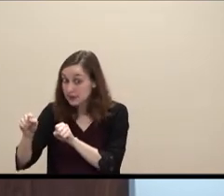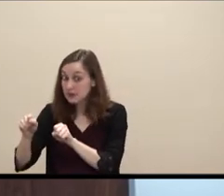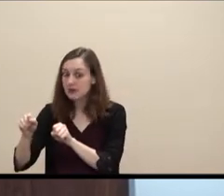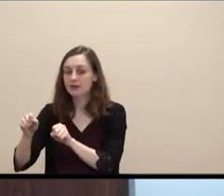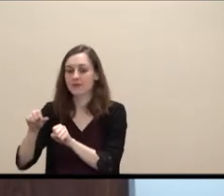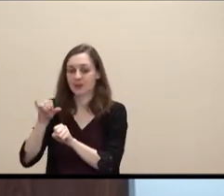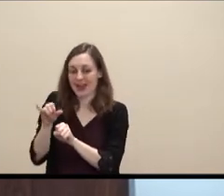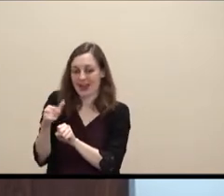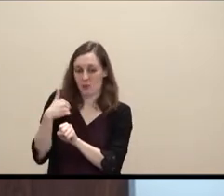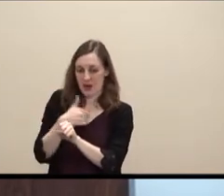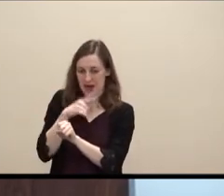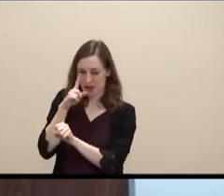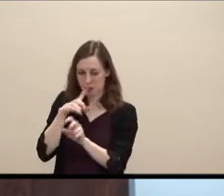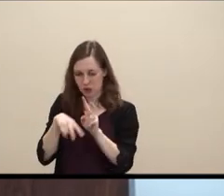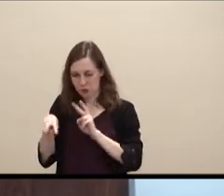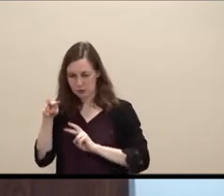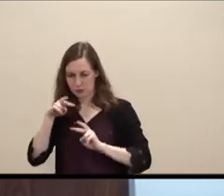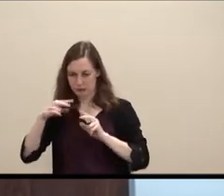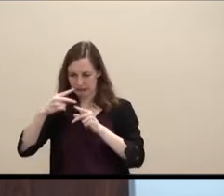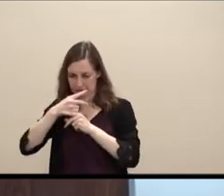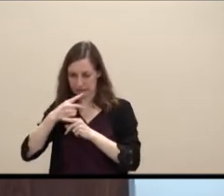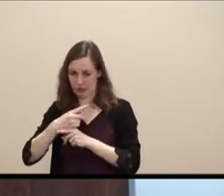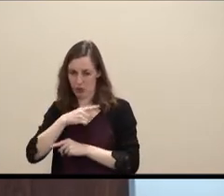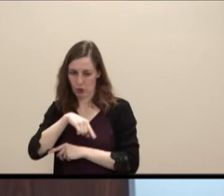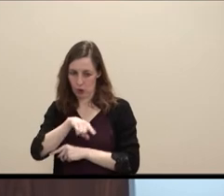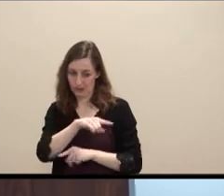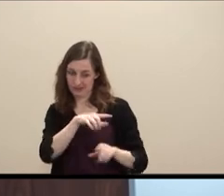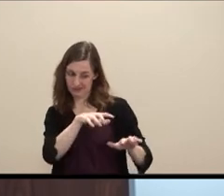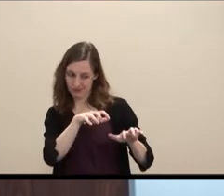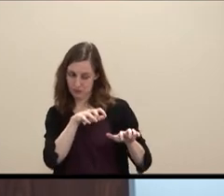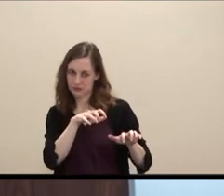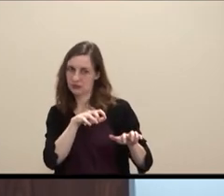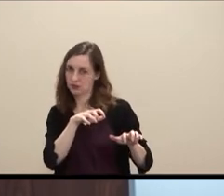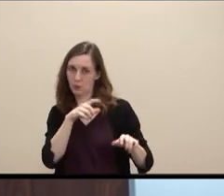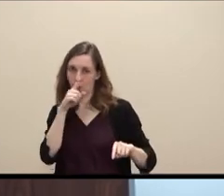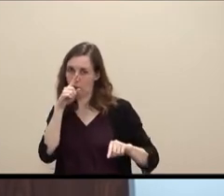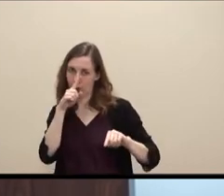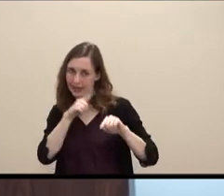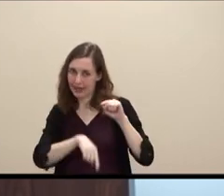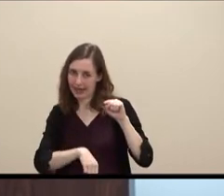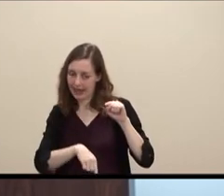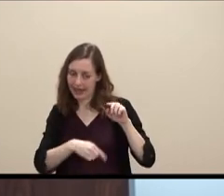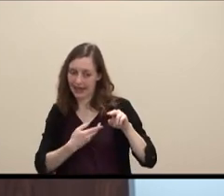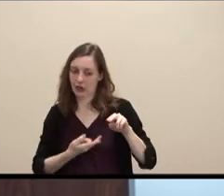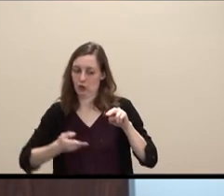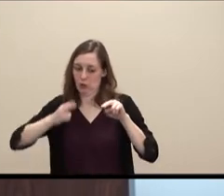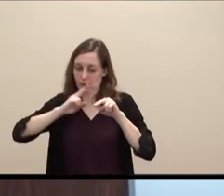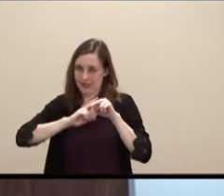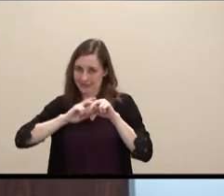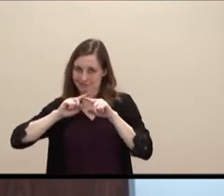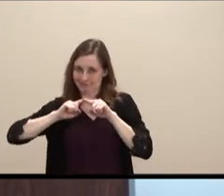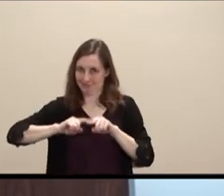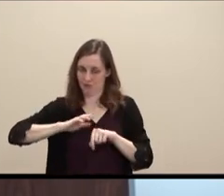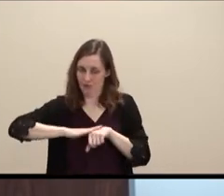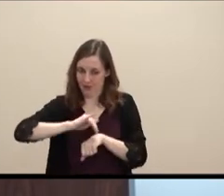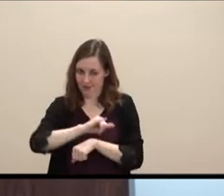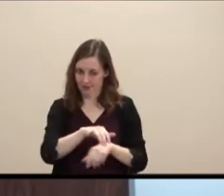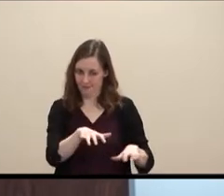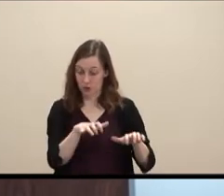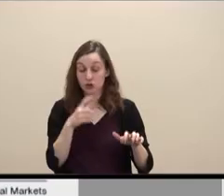the tax levy on those frozens a different way because we can't increase the amount of levy on the frozens. So you'll see on this